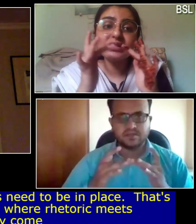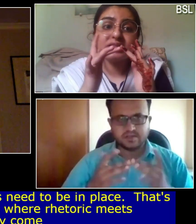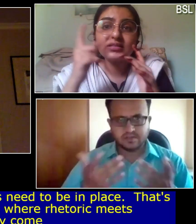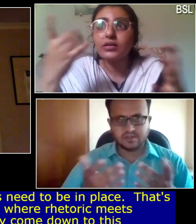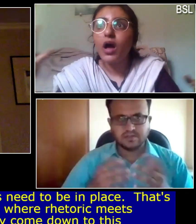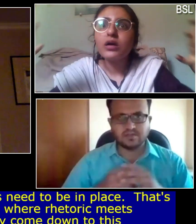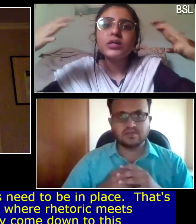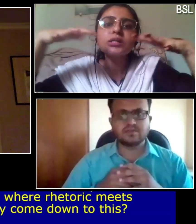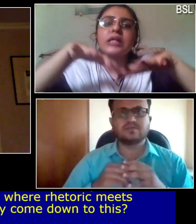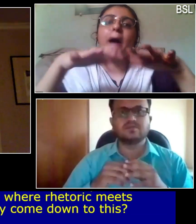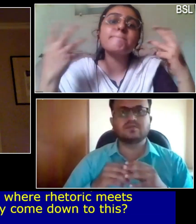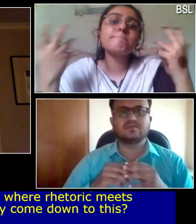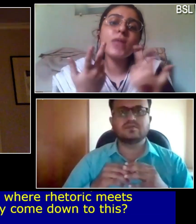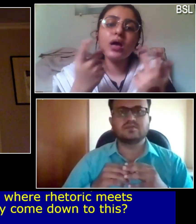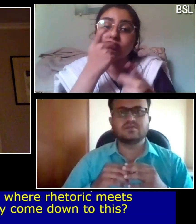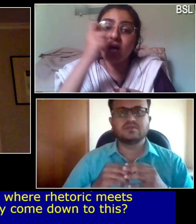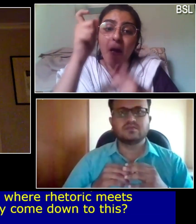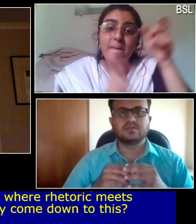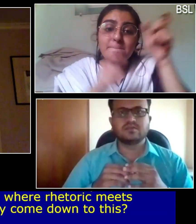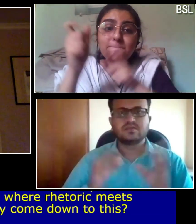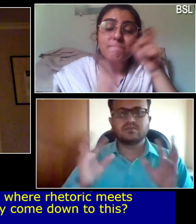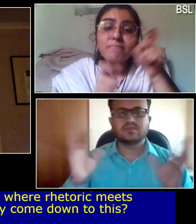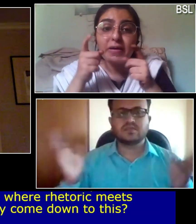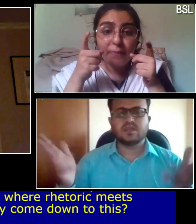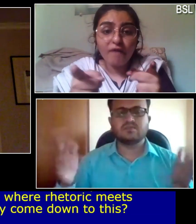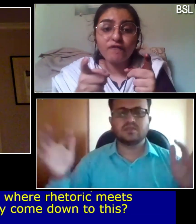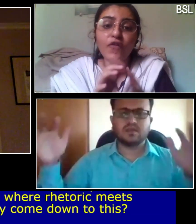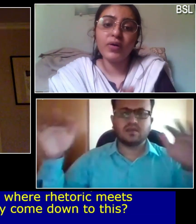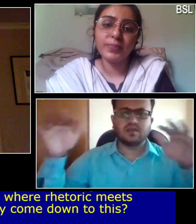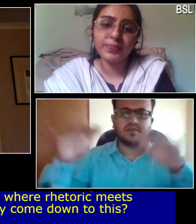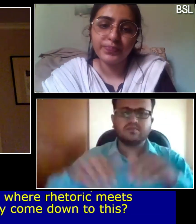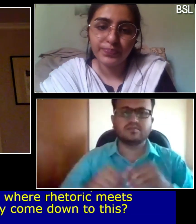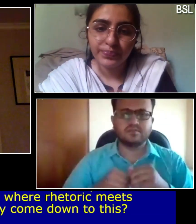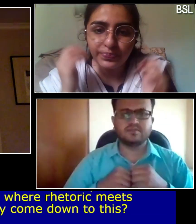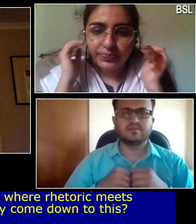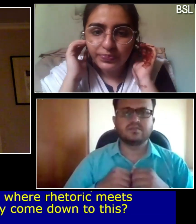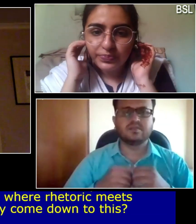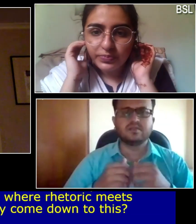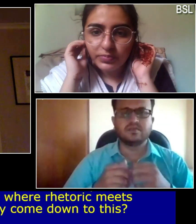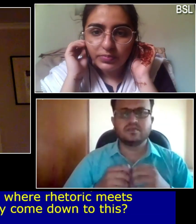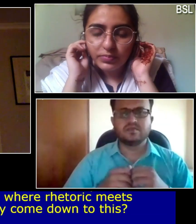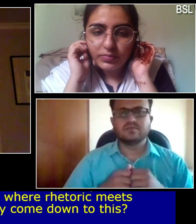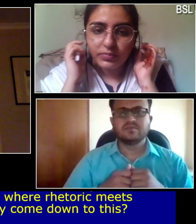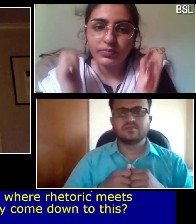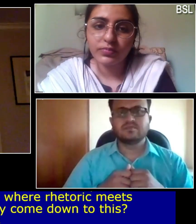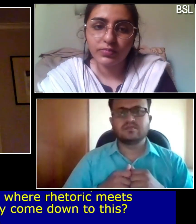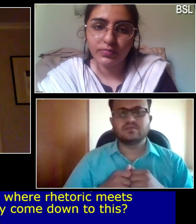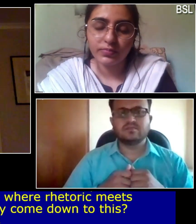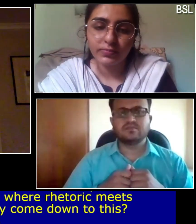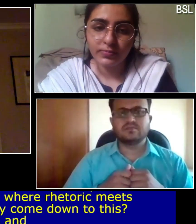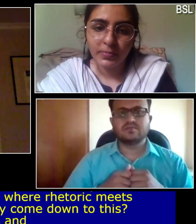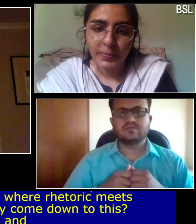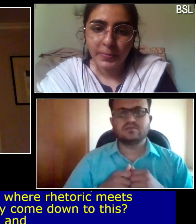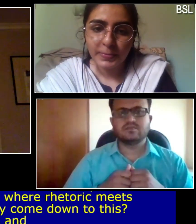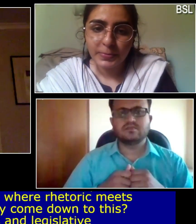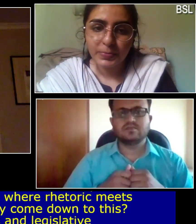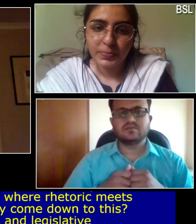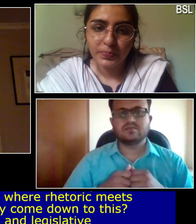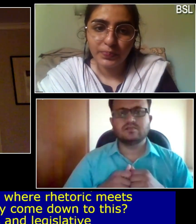Well, people. So using policies and legislative instruments is one thing. We need